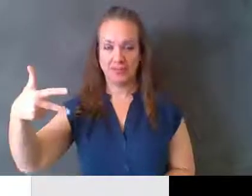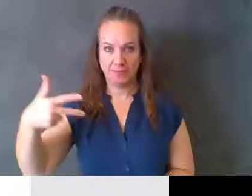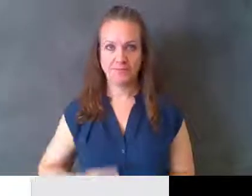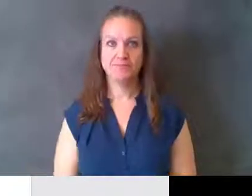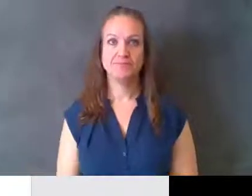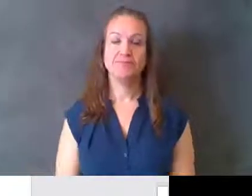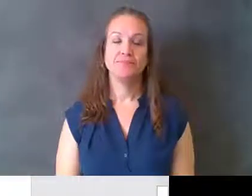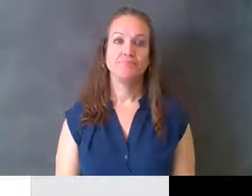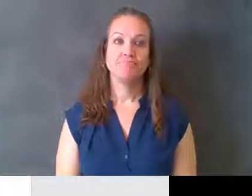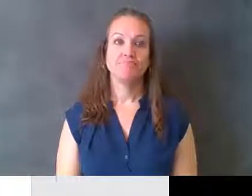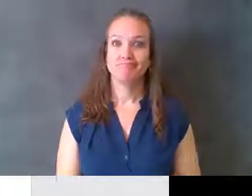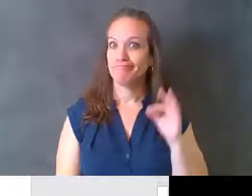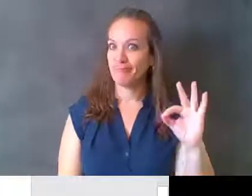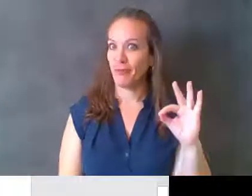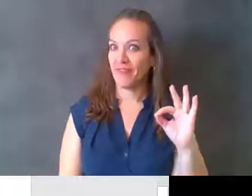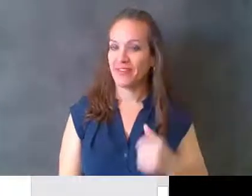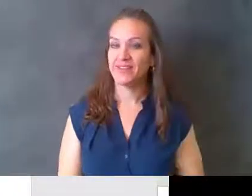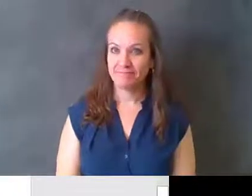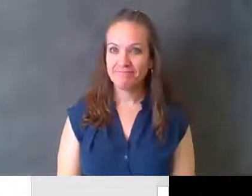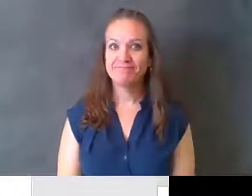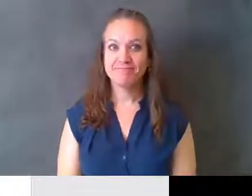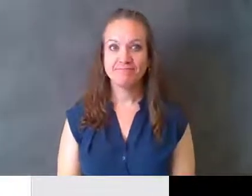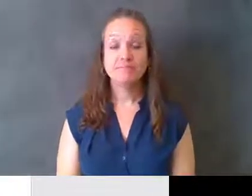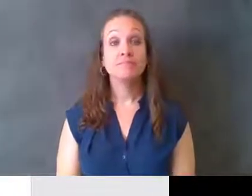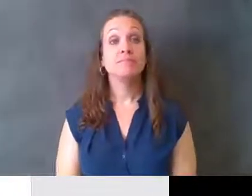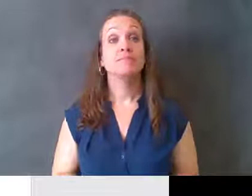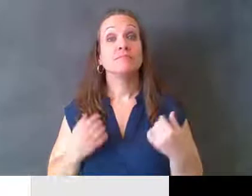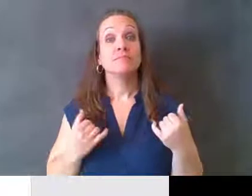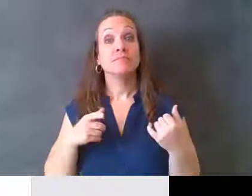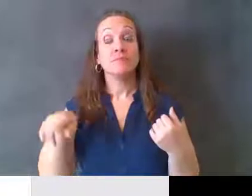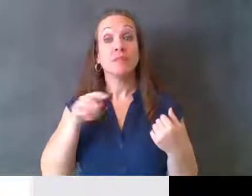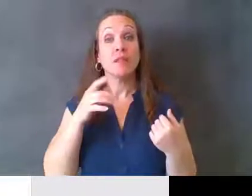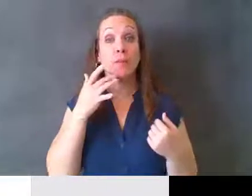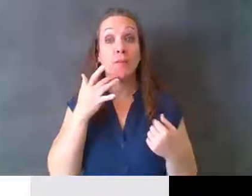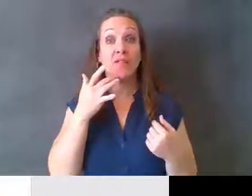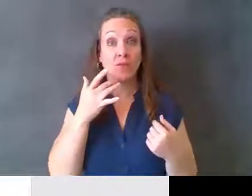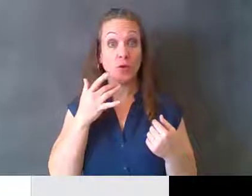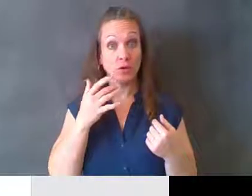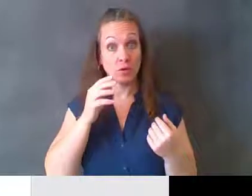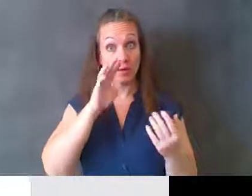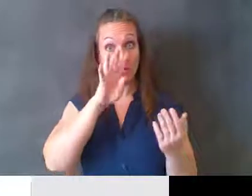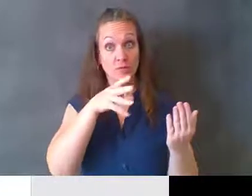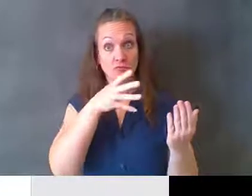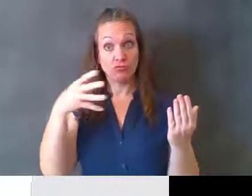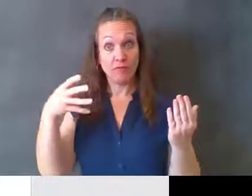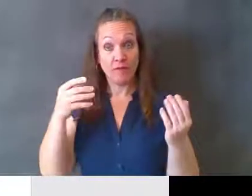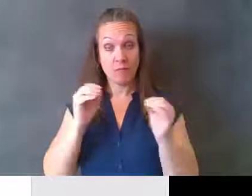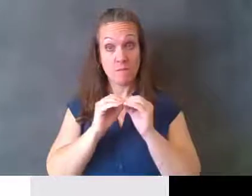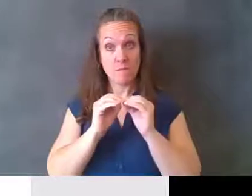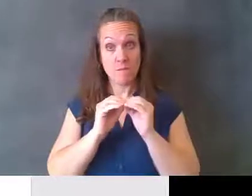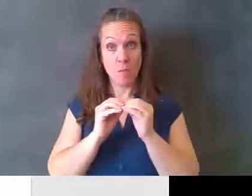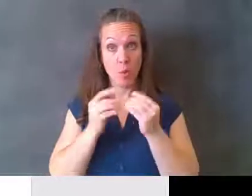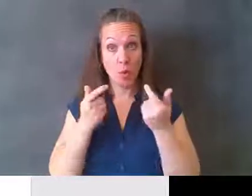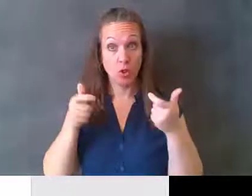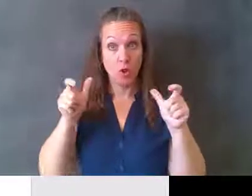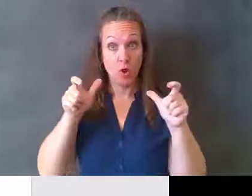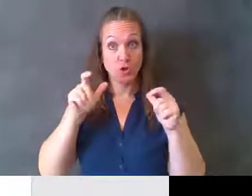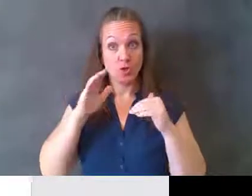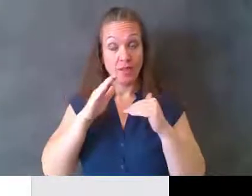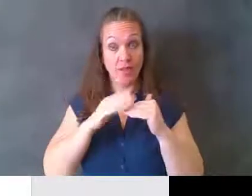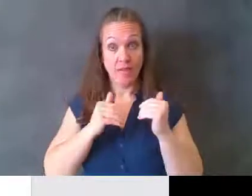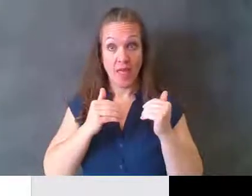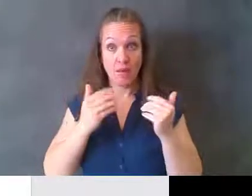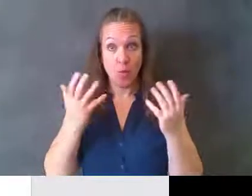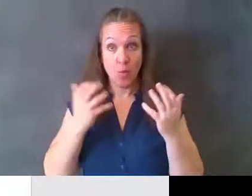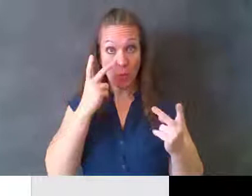Perfect. If you'd like to make a table that's bigger than what the graph paper has, you can do that. We'll come back to the table